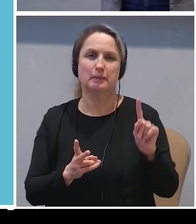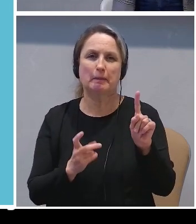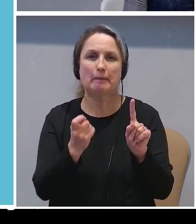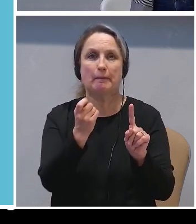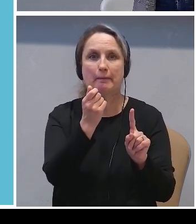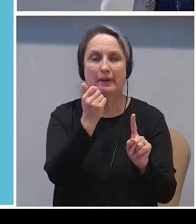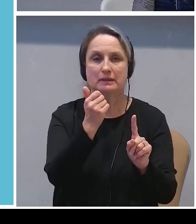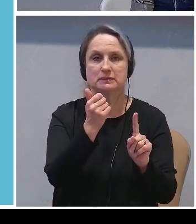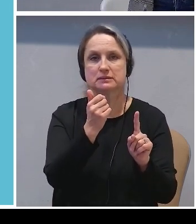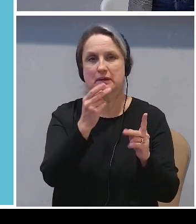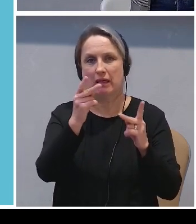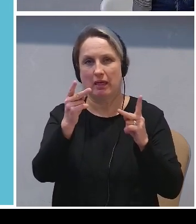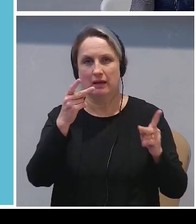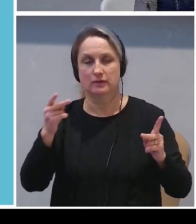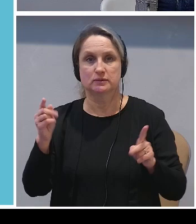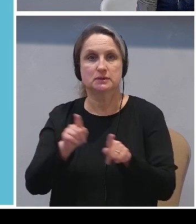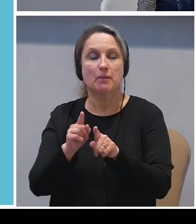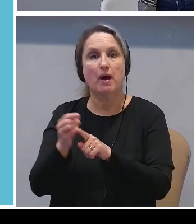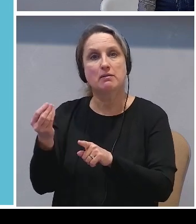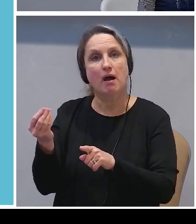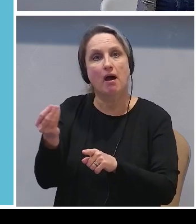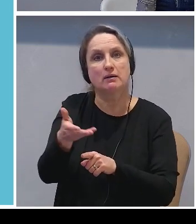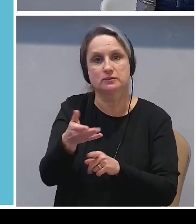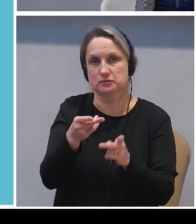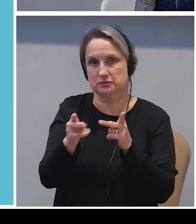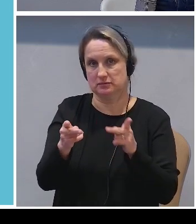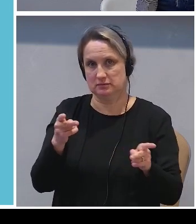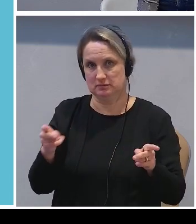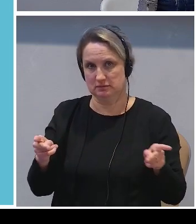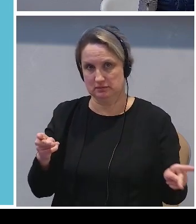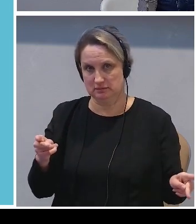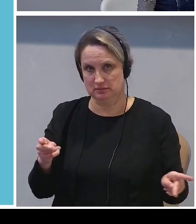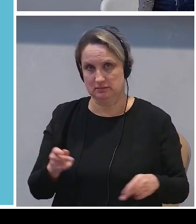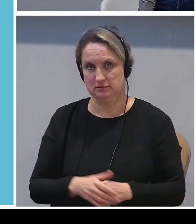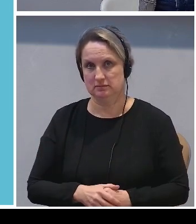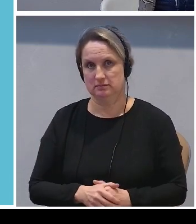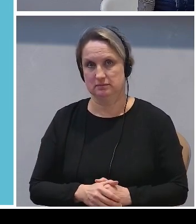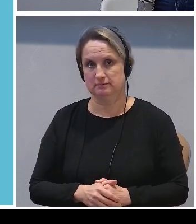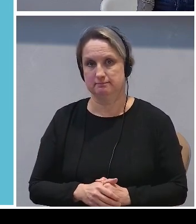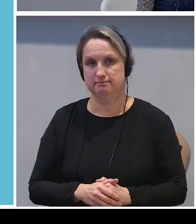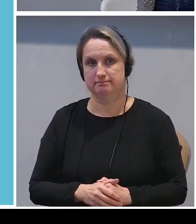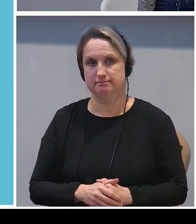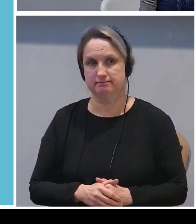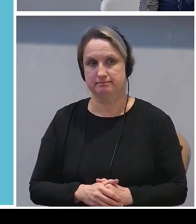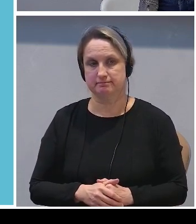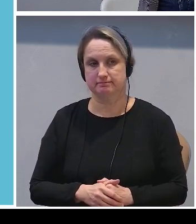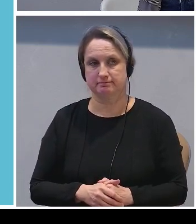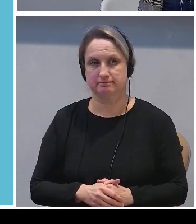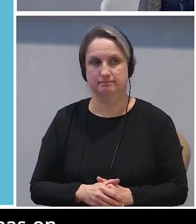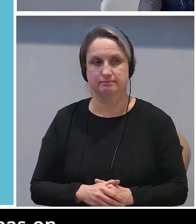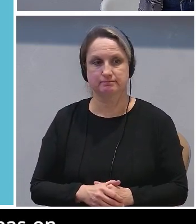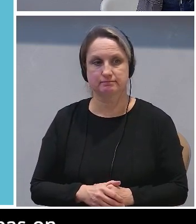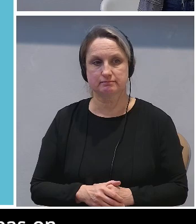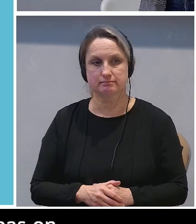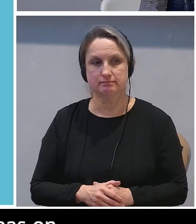are many ministries of research, ministries of health. They launch calls for funding research, but many times it's